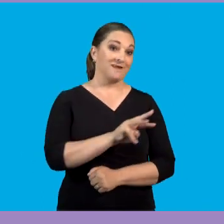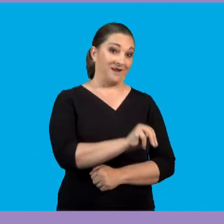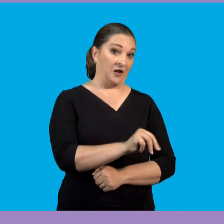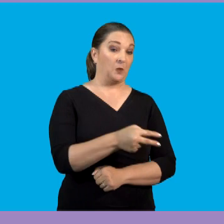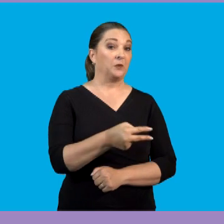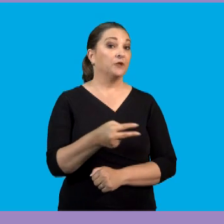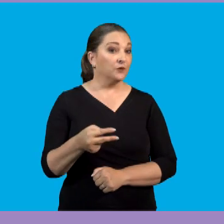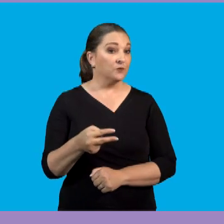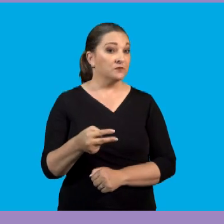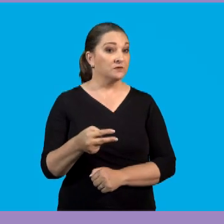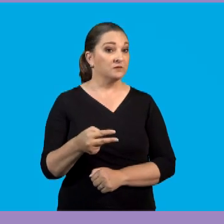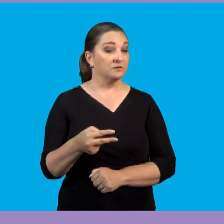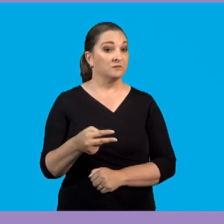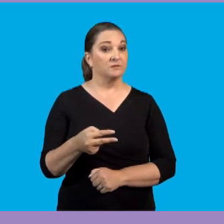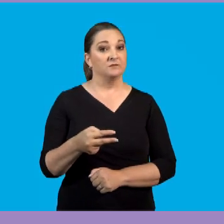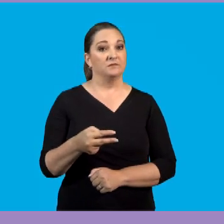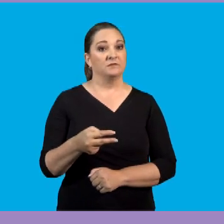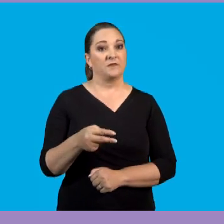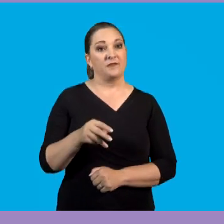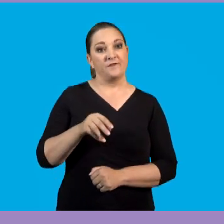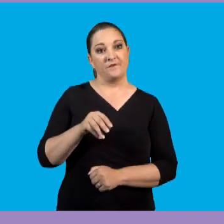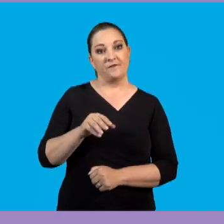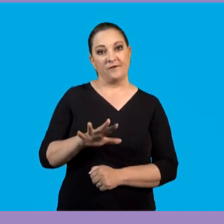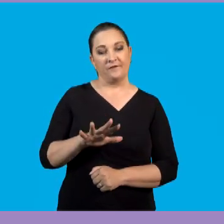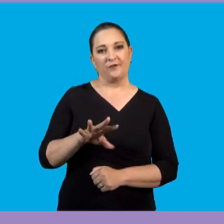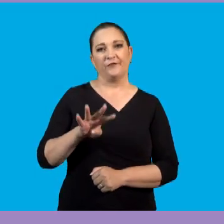angle M being equals to